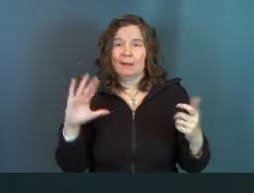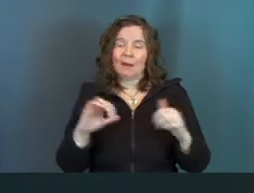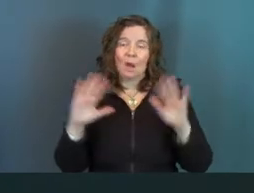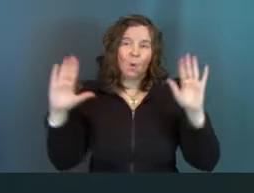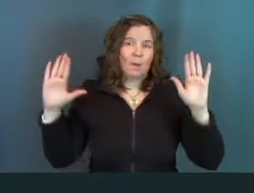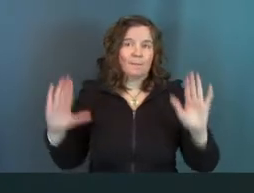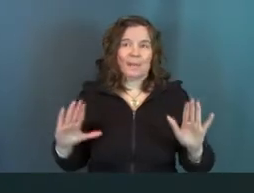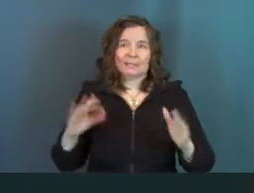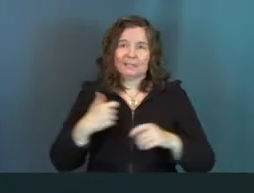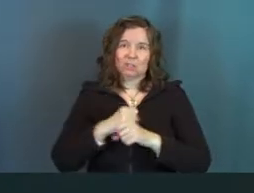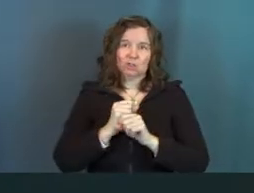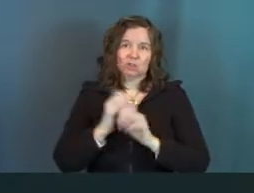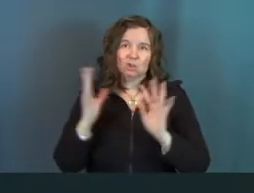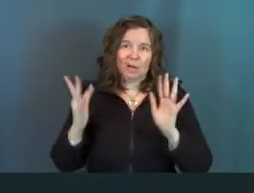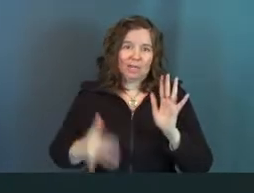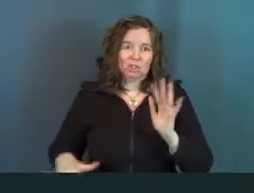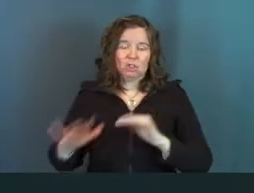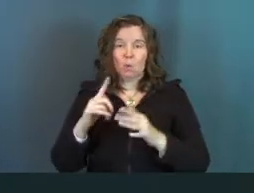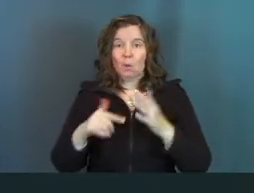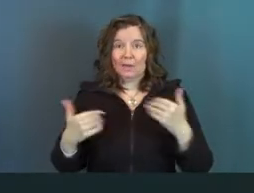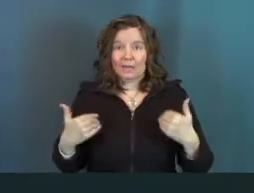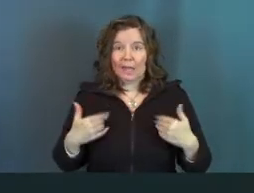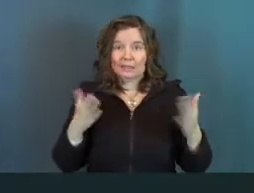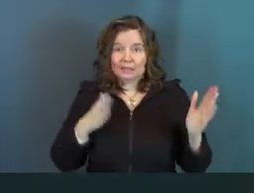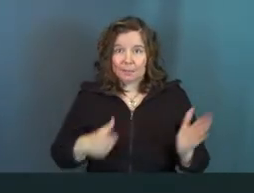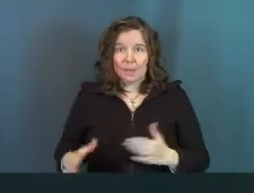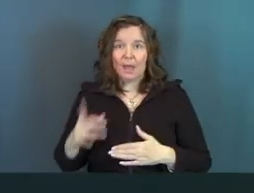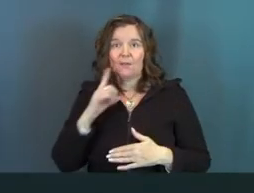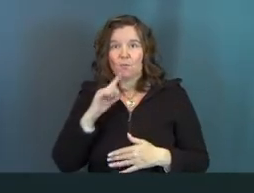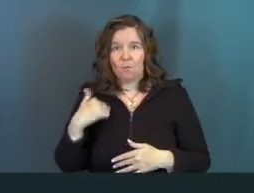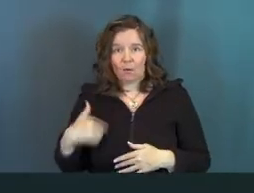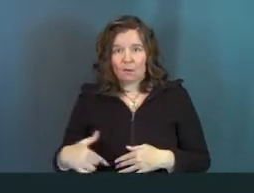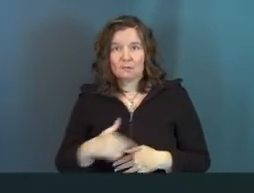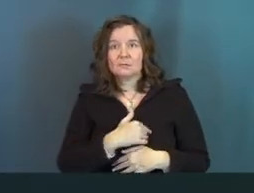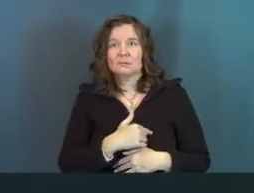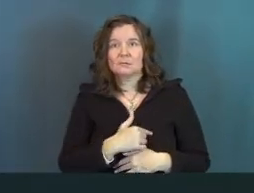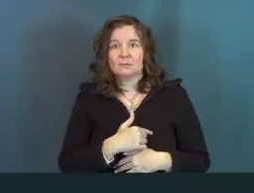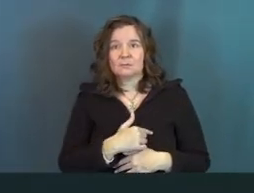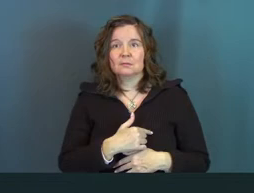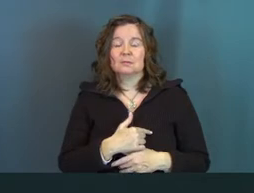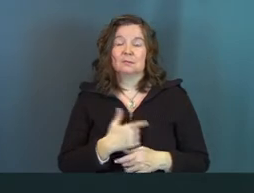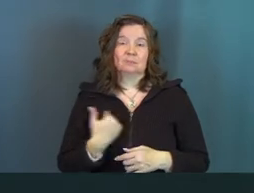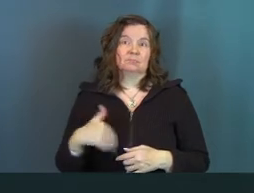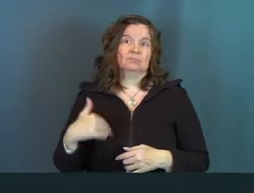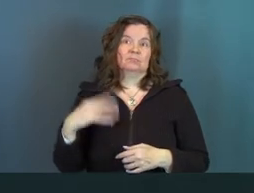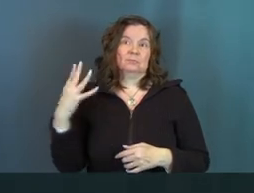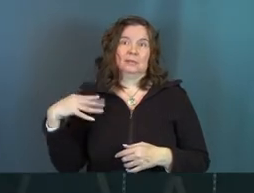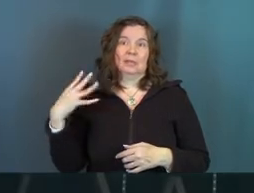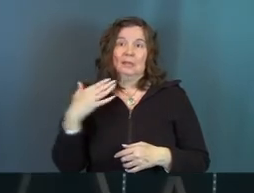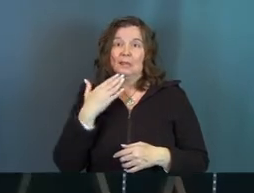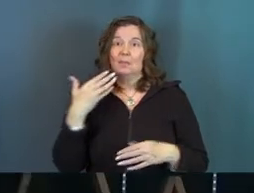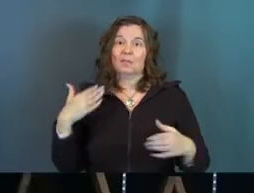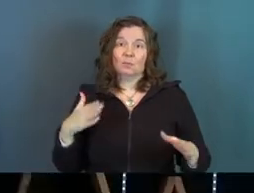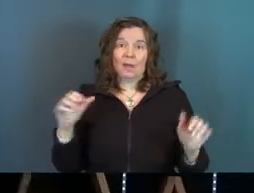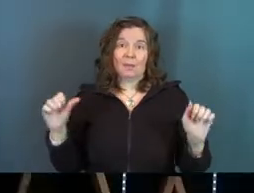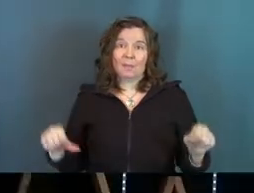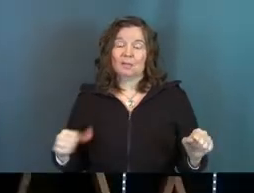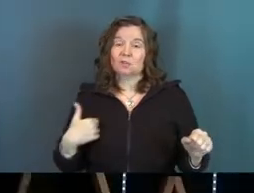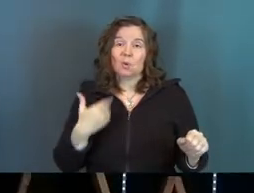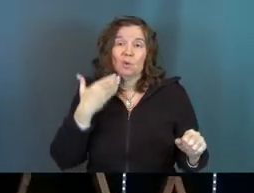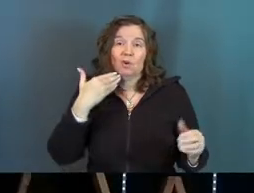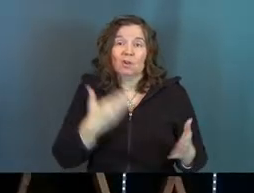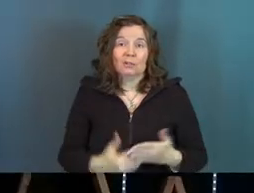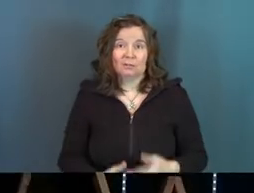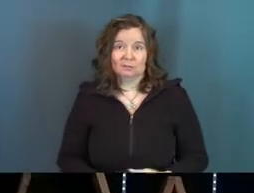how amazing his creation is. What he has planned for us is insane in the best way possible. It is so